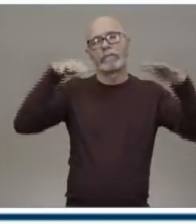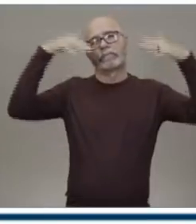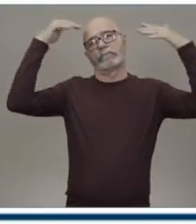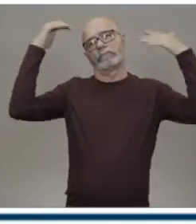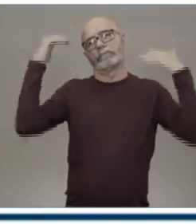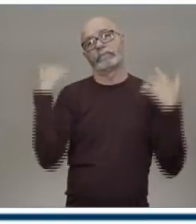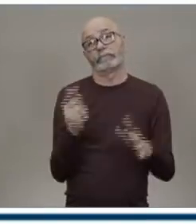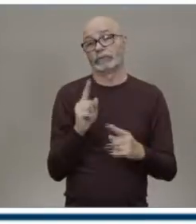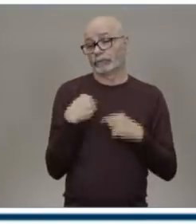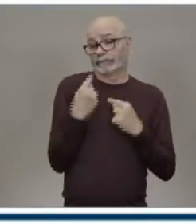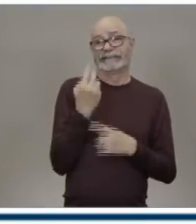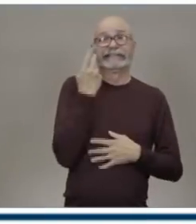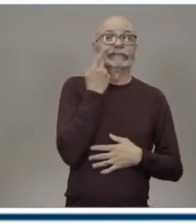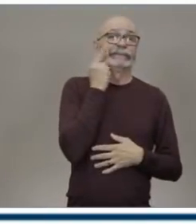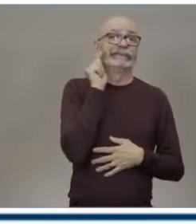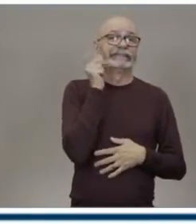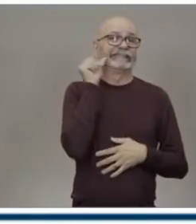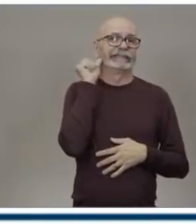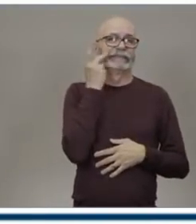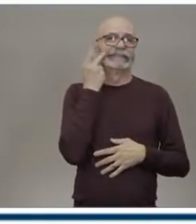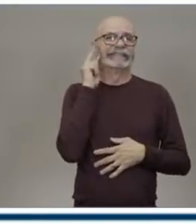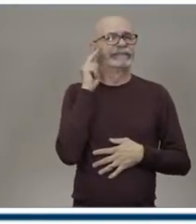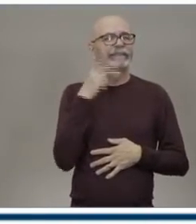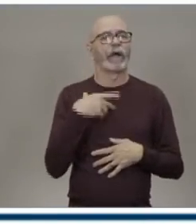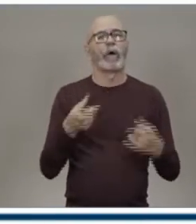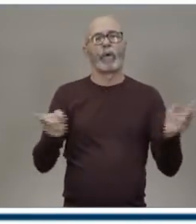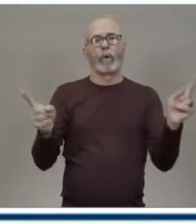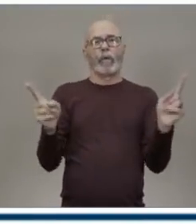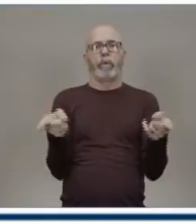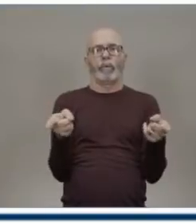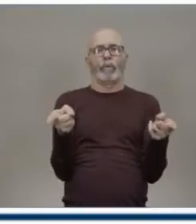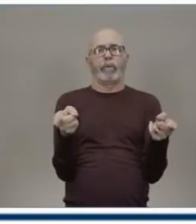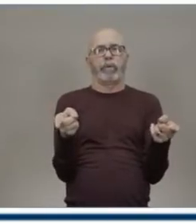last few days, but I'm here for the long haul.